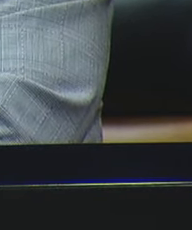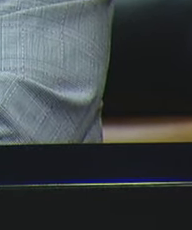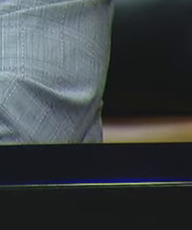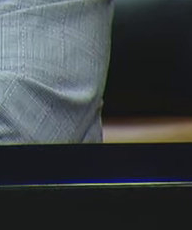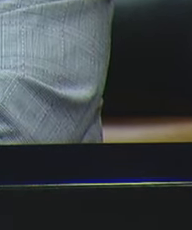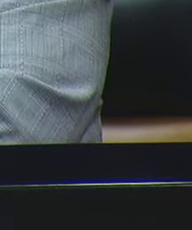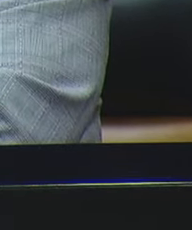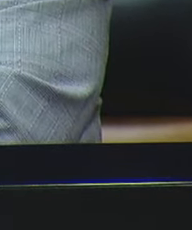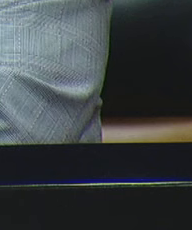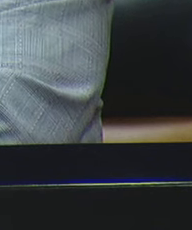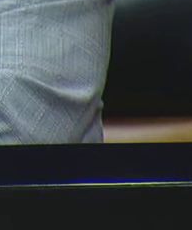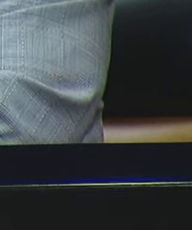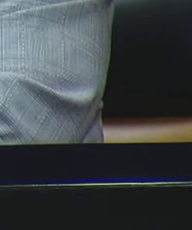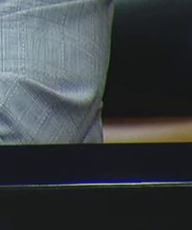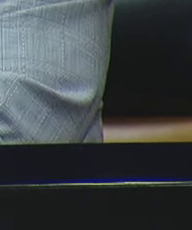Land,